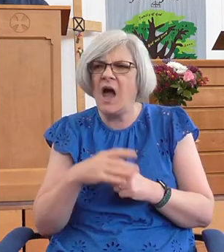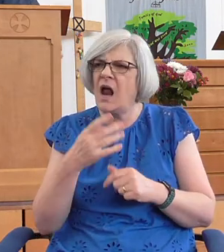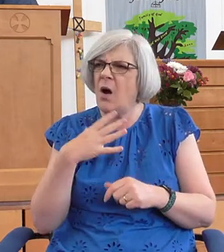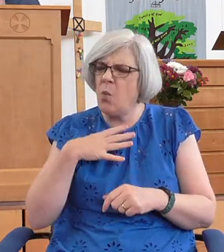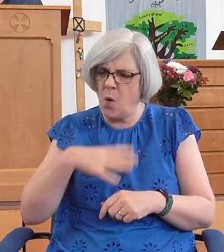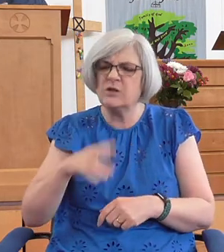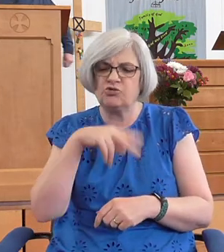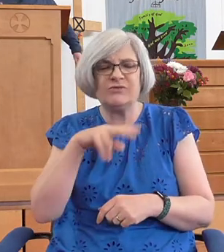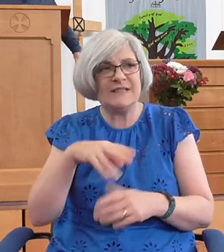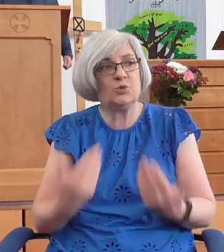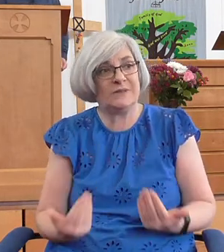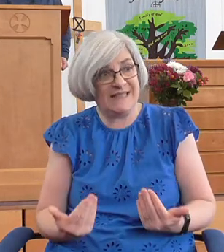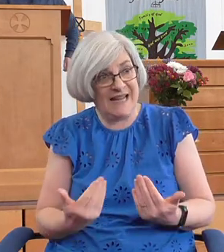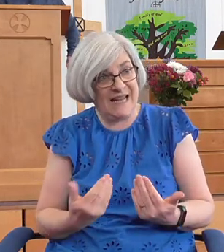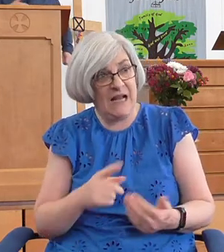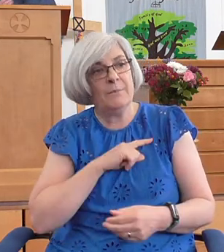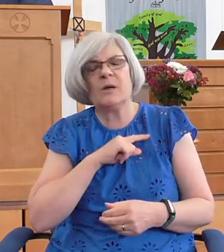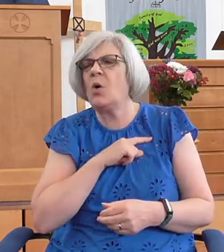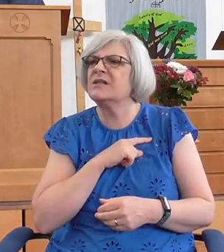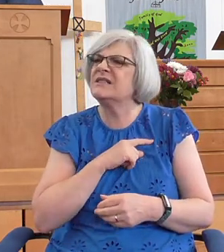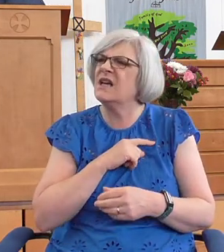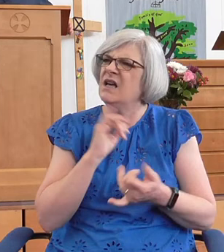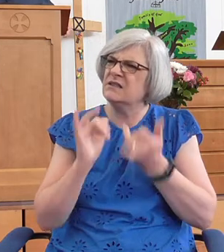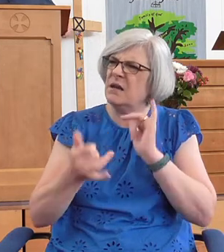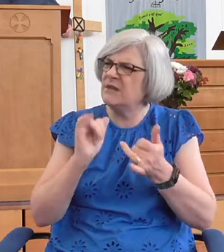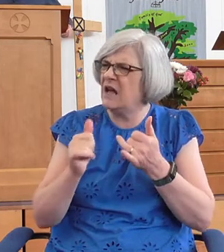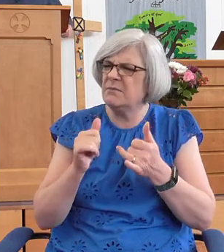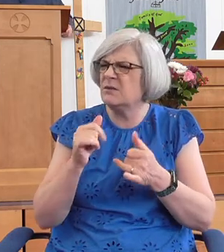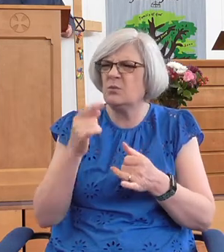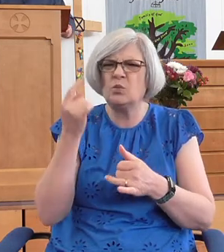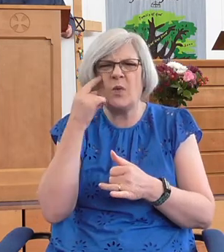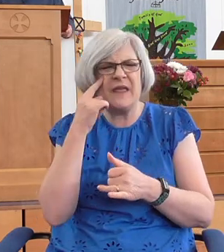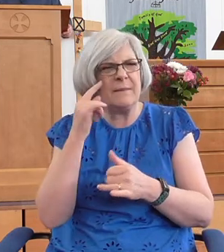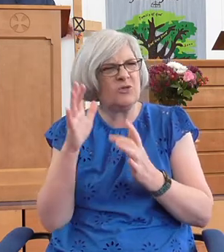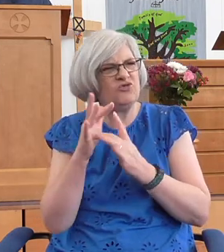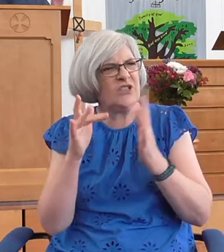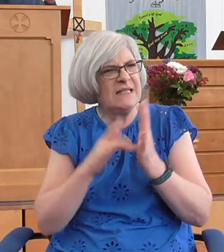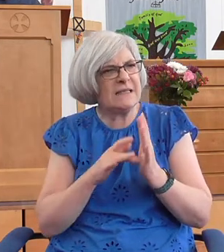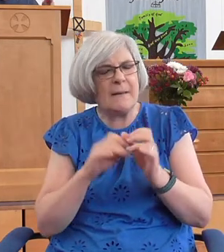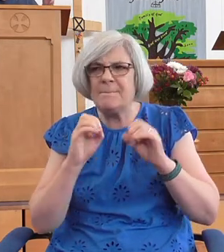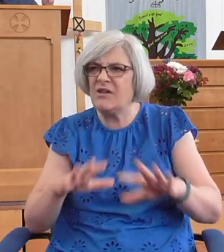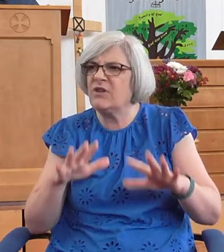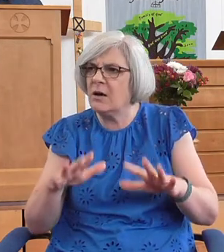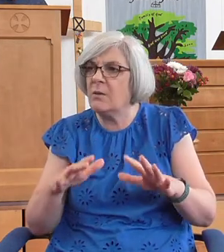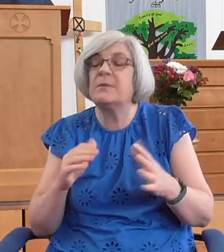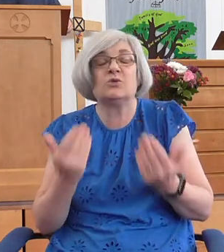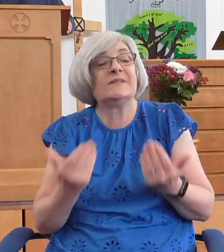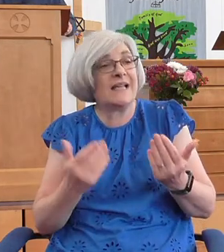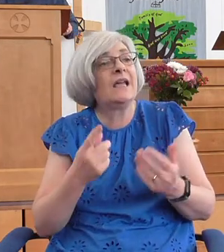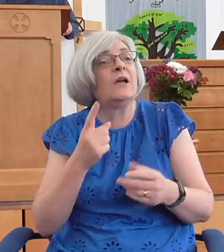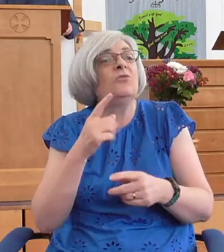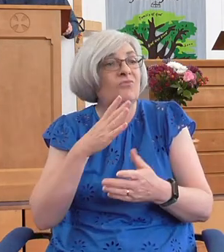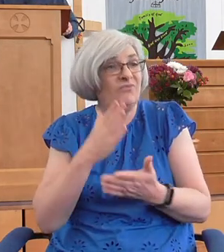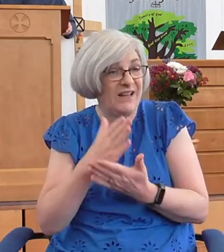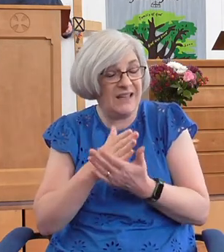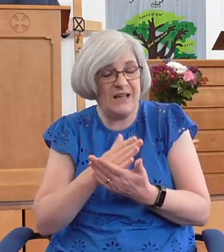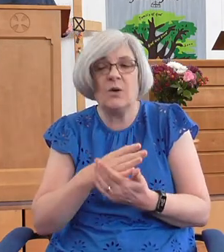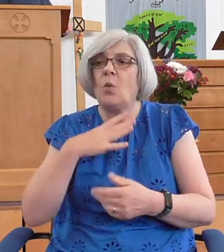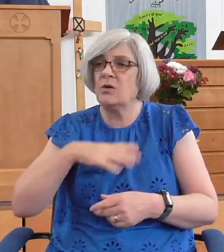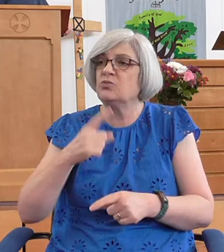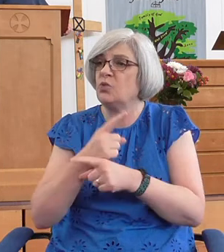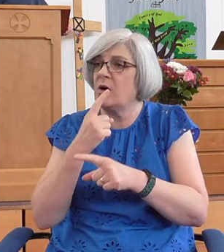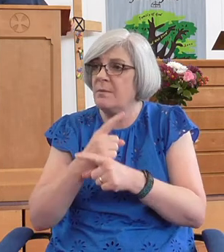it, as today we think not so much about the miracles of Jesus as such, but about the so-called miracles of the